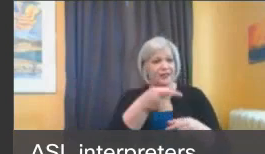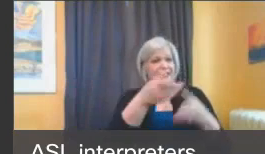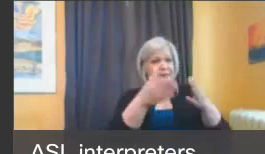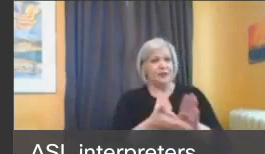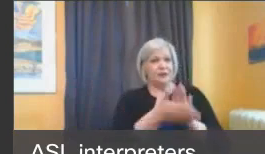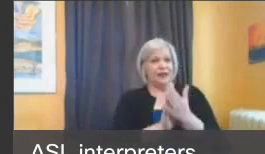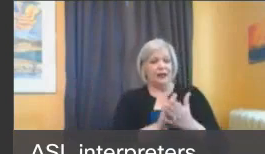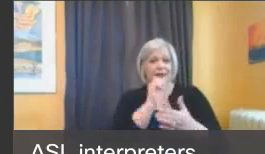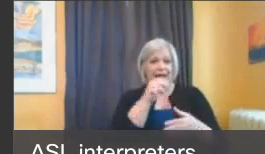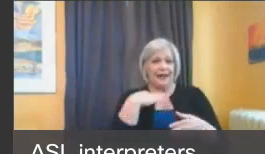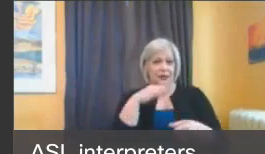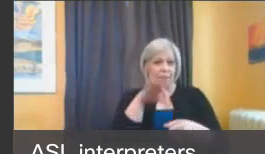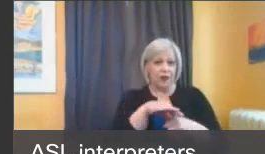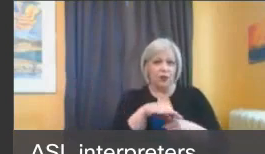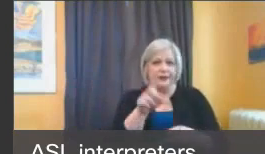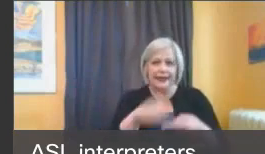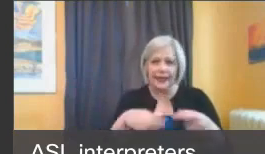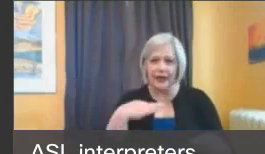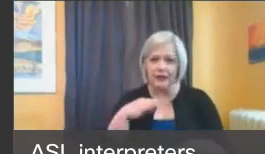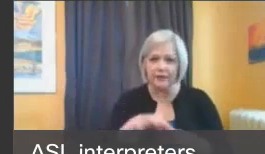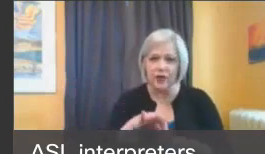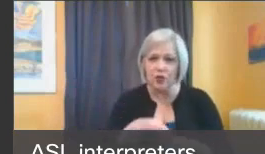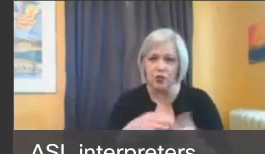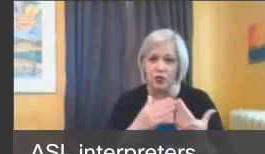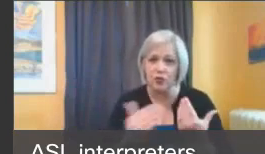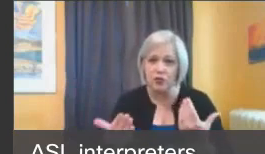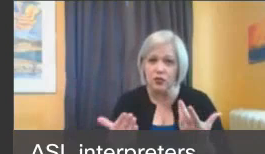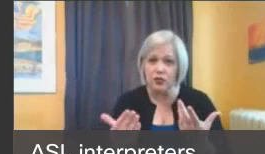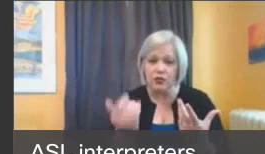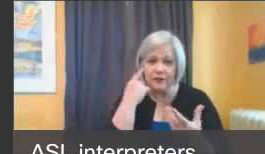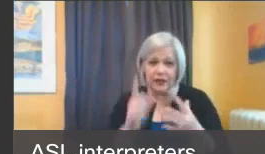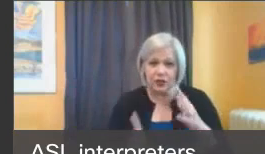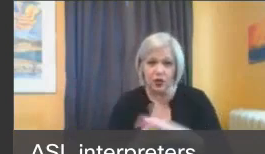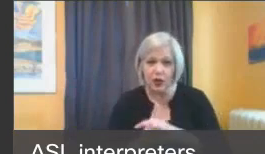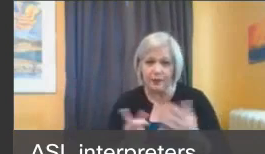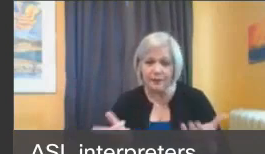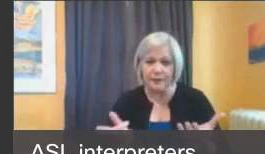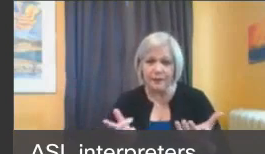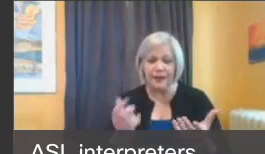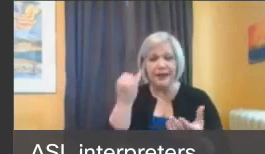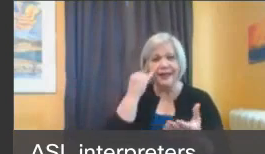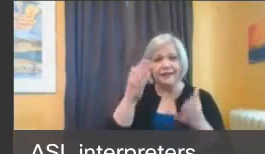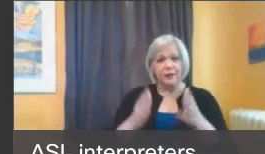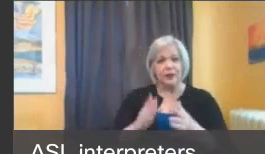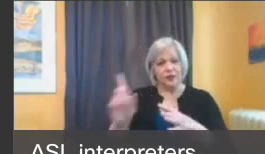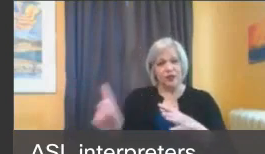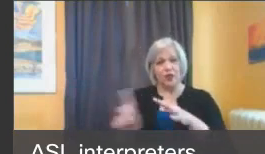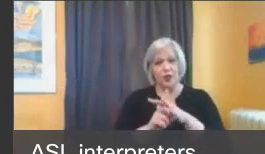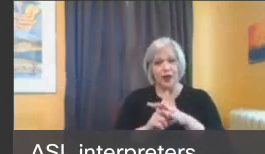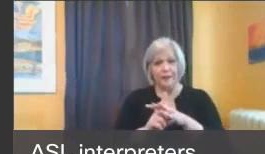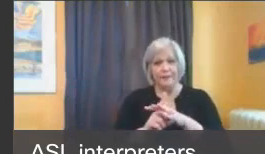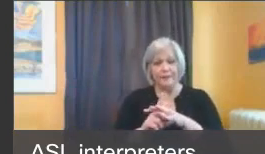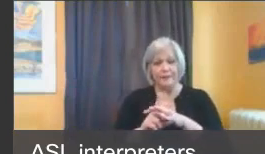vote, they will not be able to vote if they were to show up. So if the person were to show up,